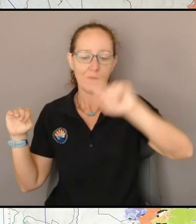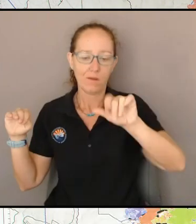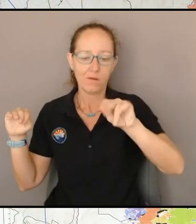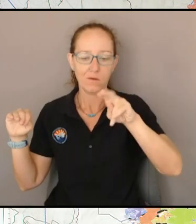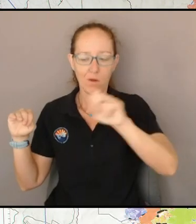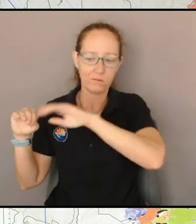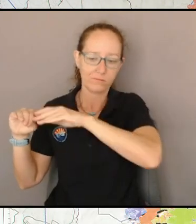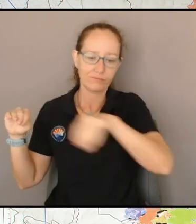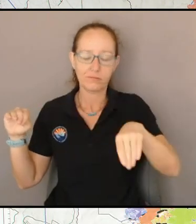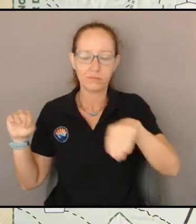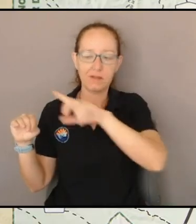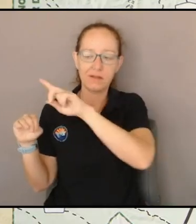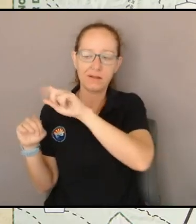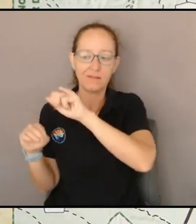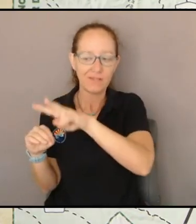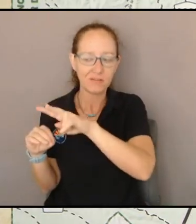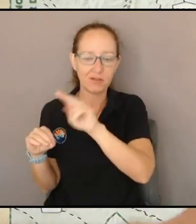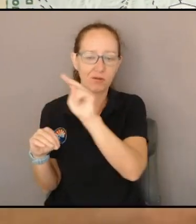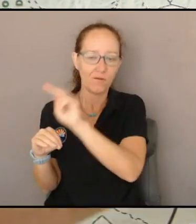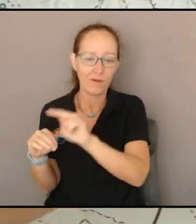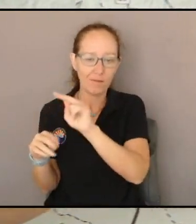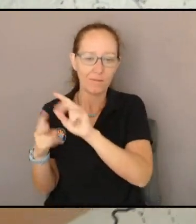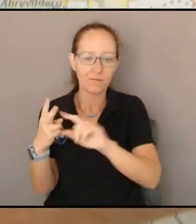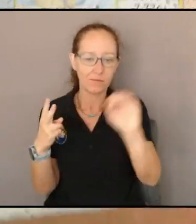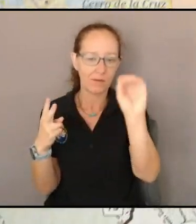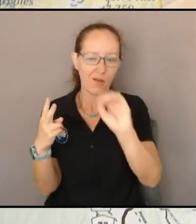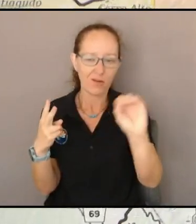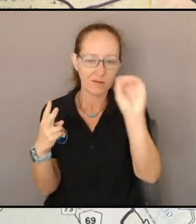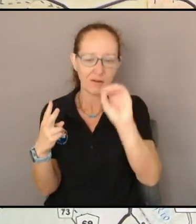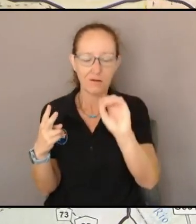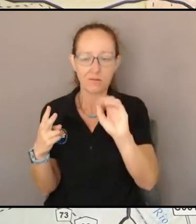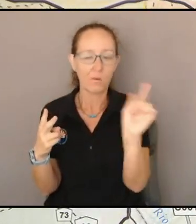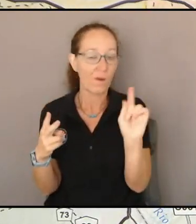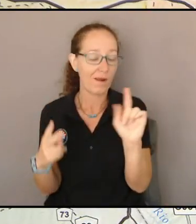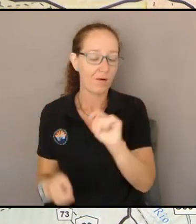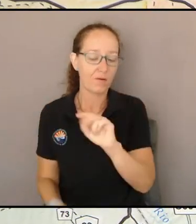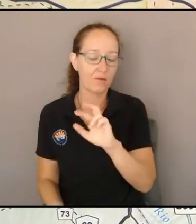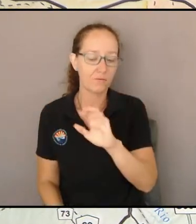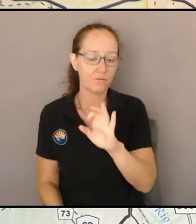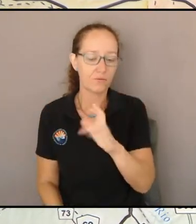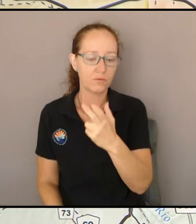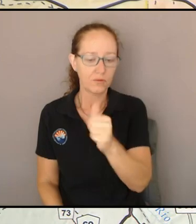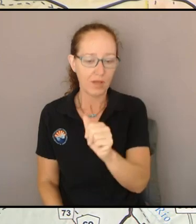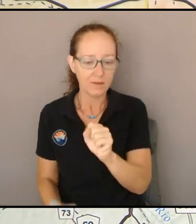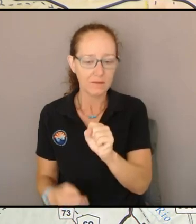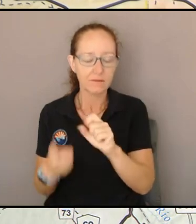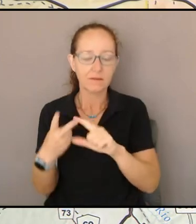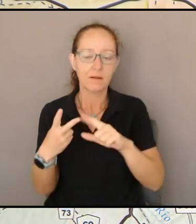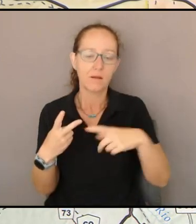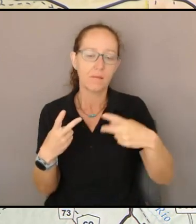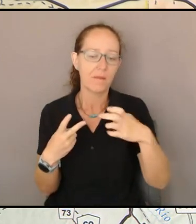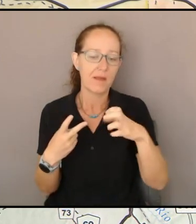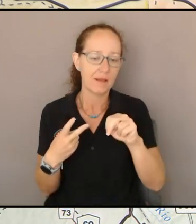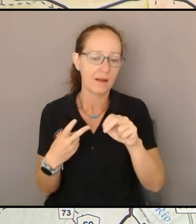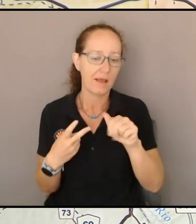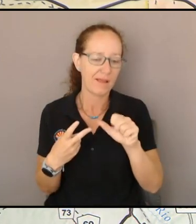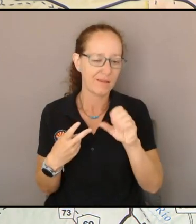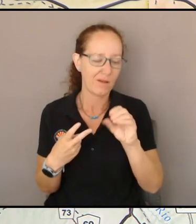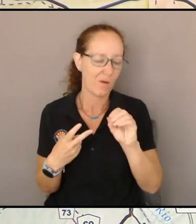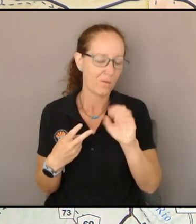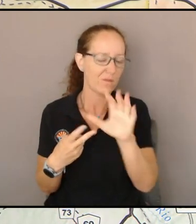it, over by Truchess and Penasco primarily. That's going to be unstaffed moving forward right